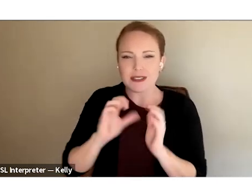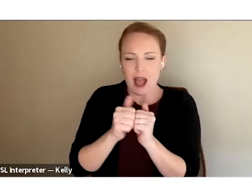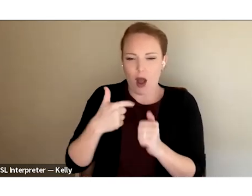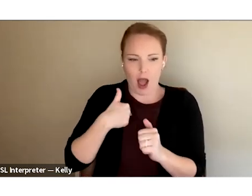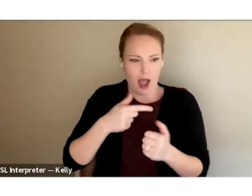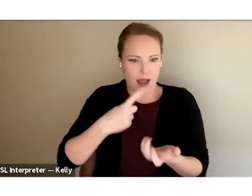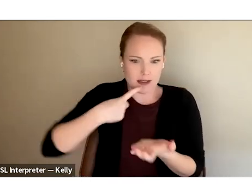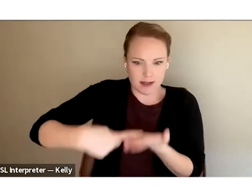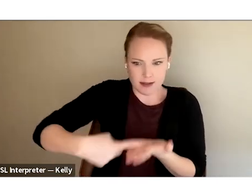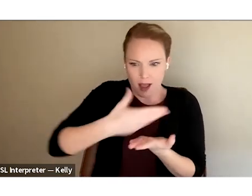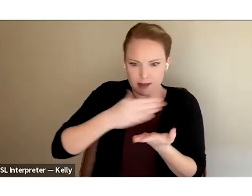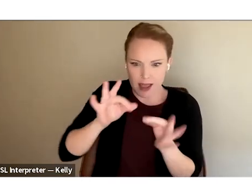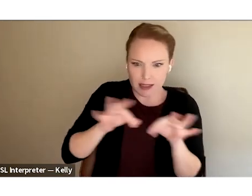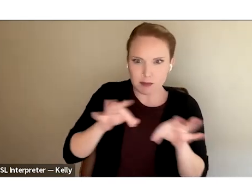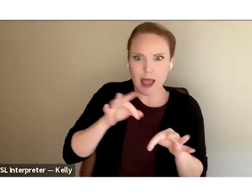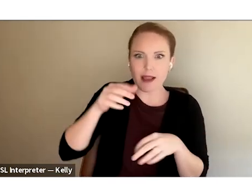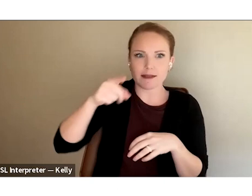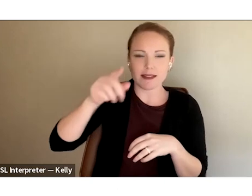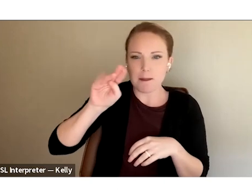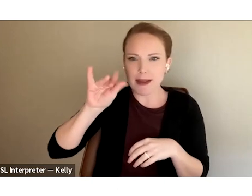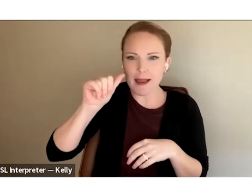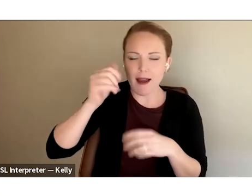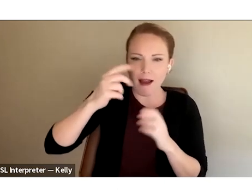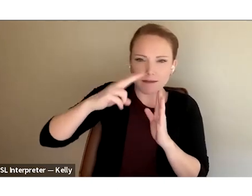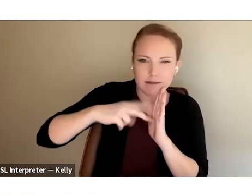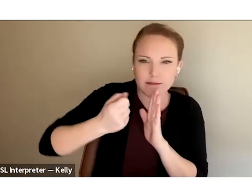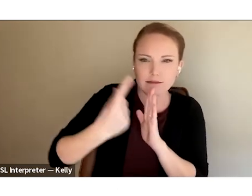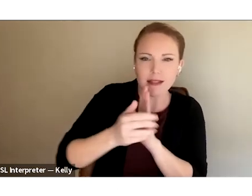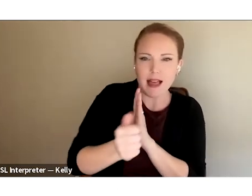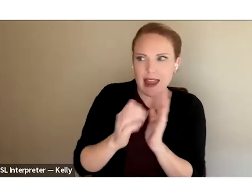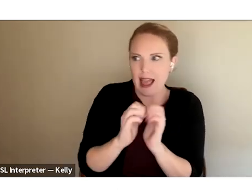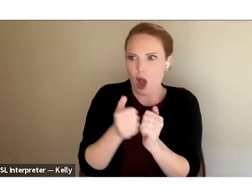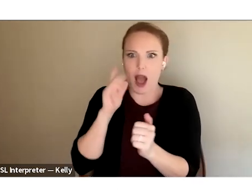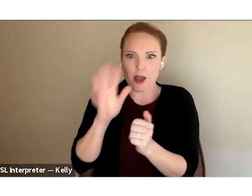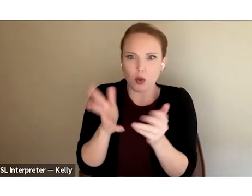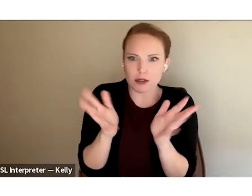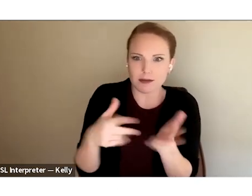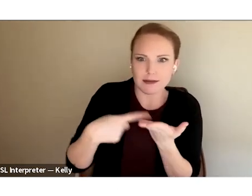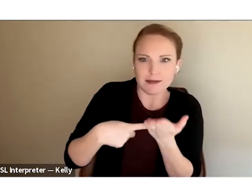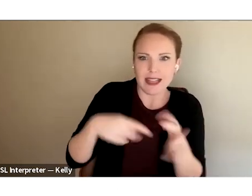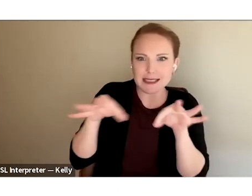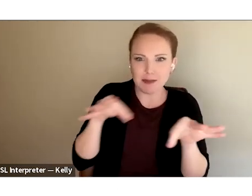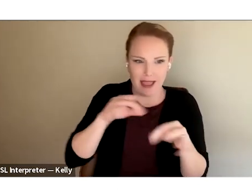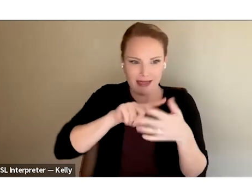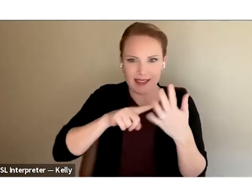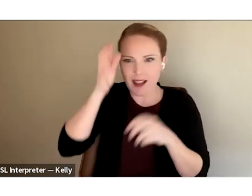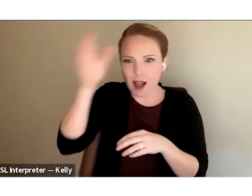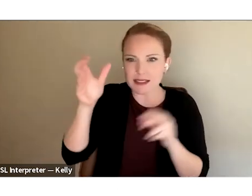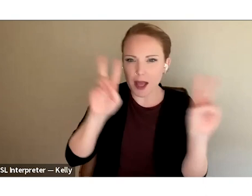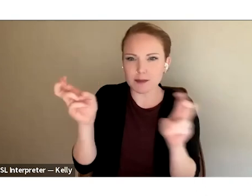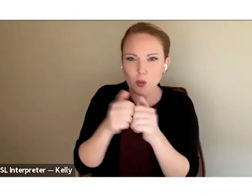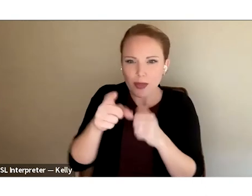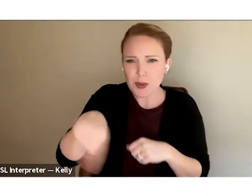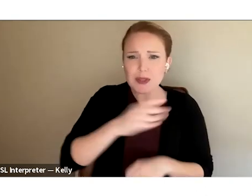media literacy, what I would be in conversation with you all about. And please do feel free to throw questions into